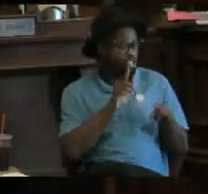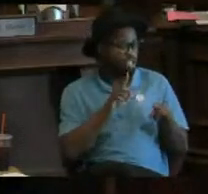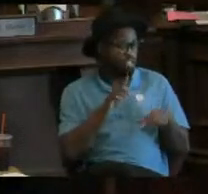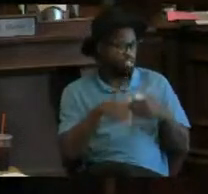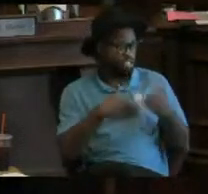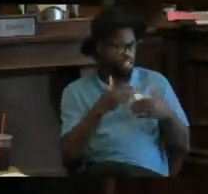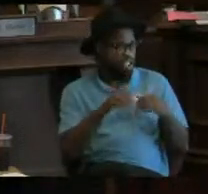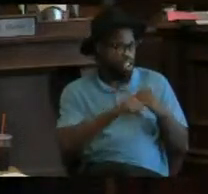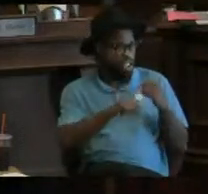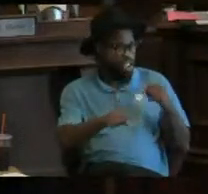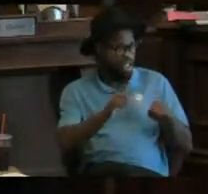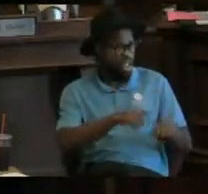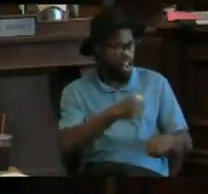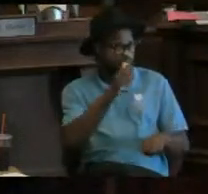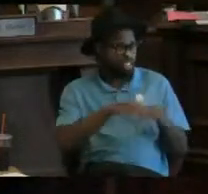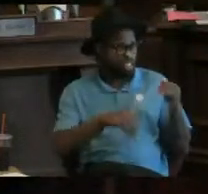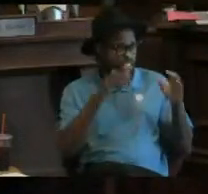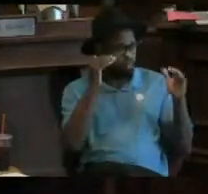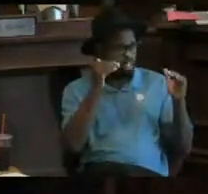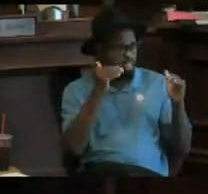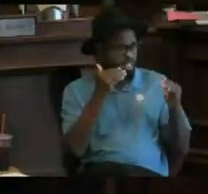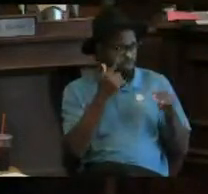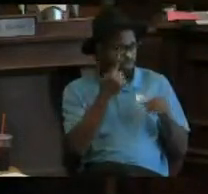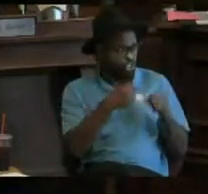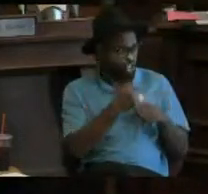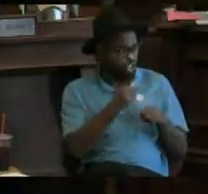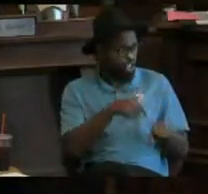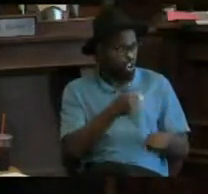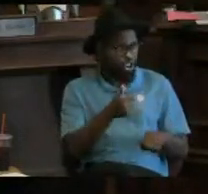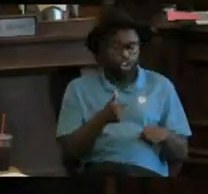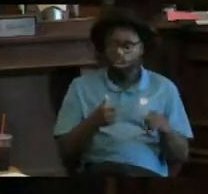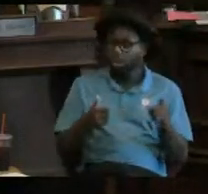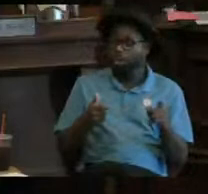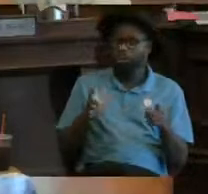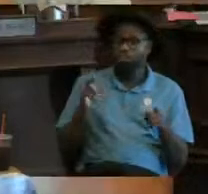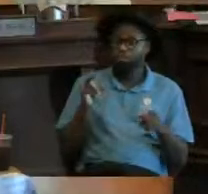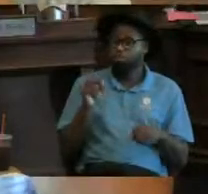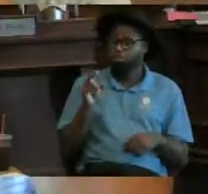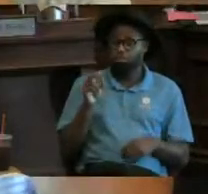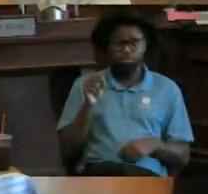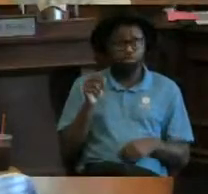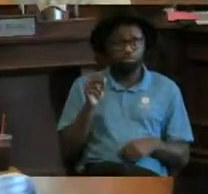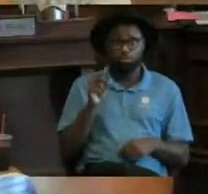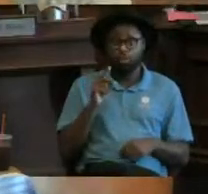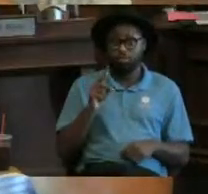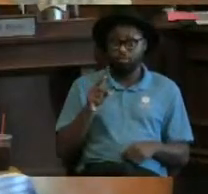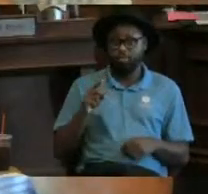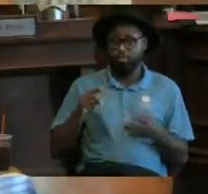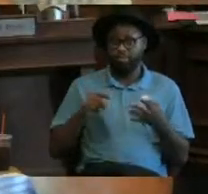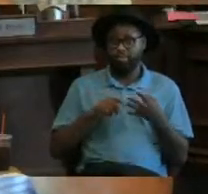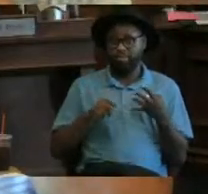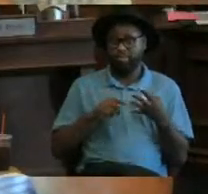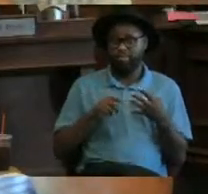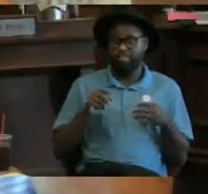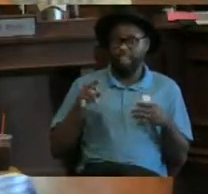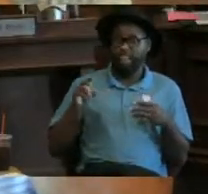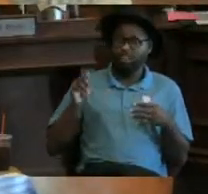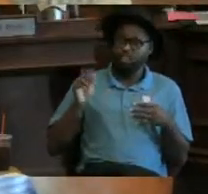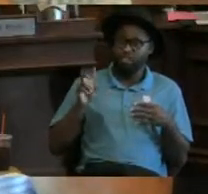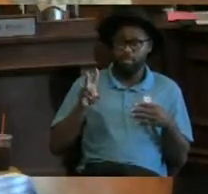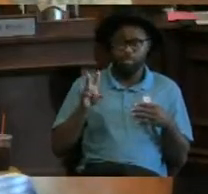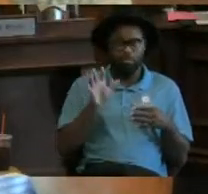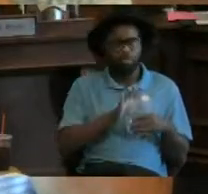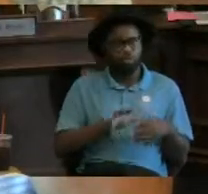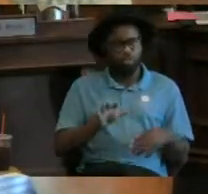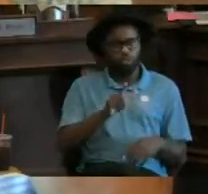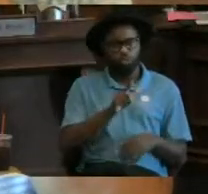longer, or should it have been done this year? No. Okay. The original contract was signed with a completion date of late November. I want to say sometime between the 26th and the